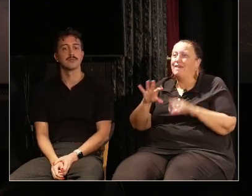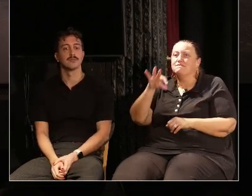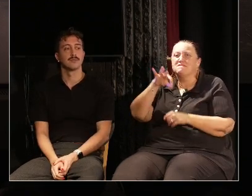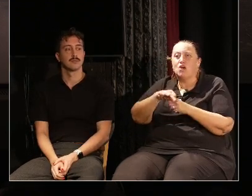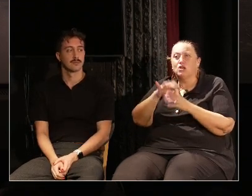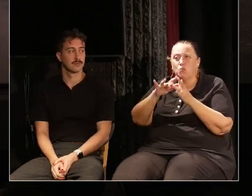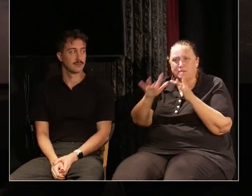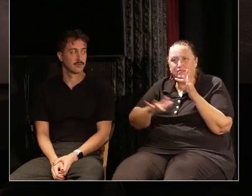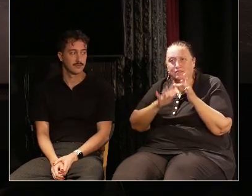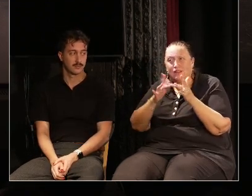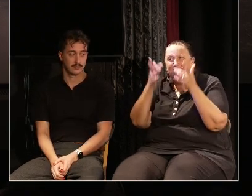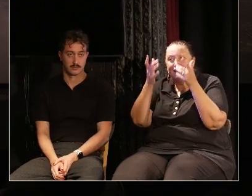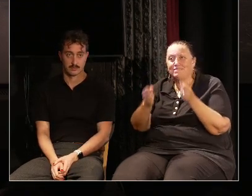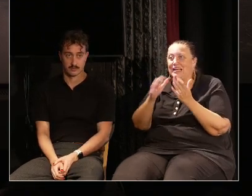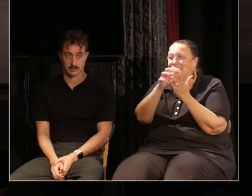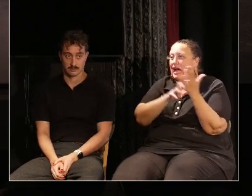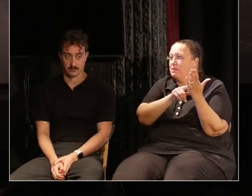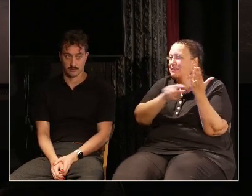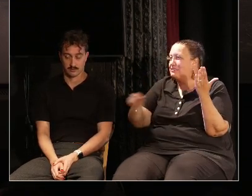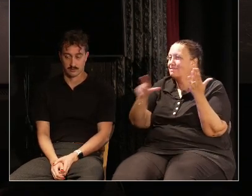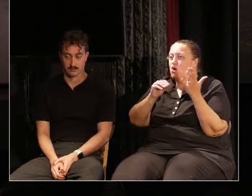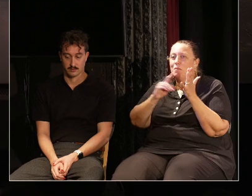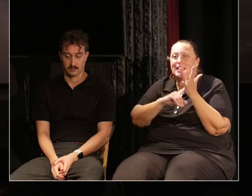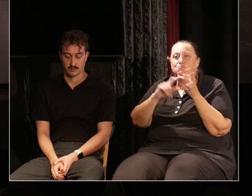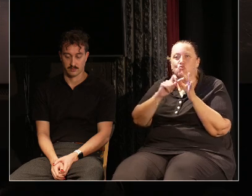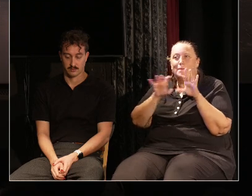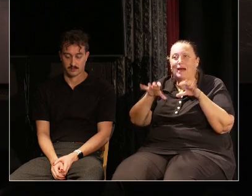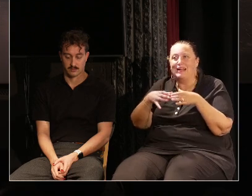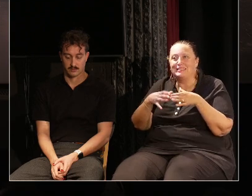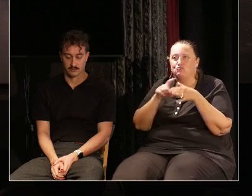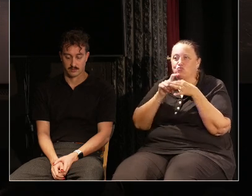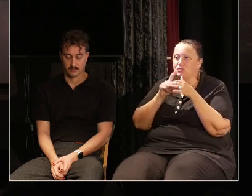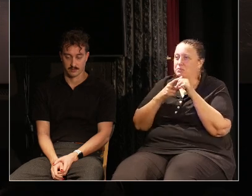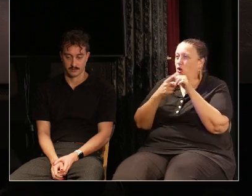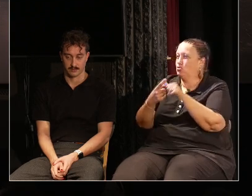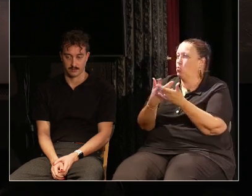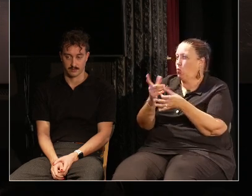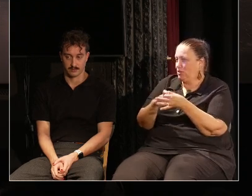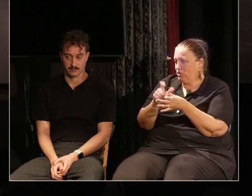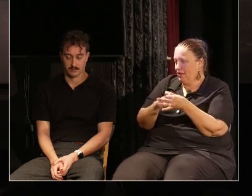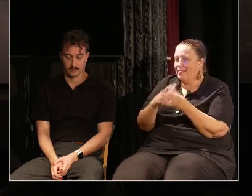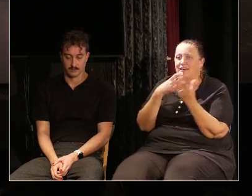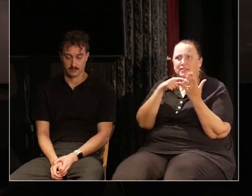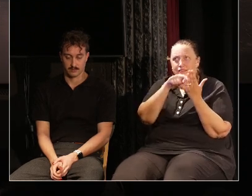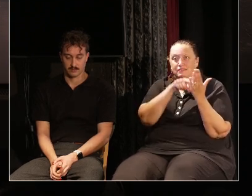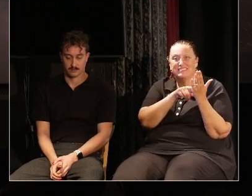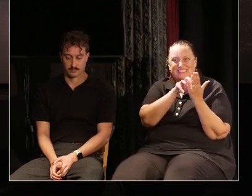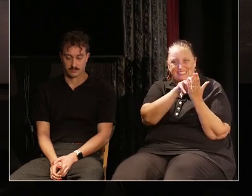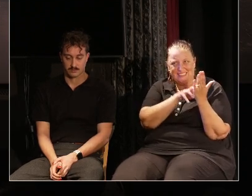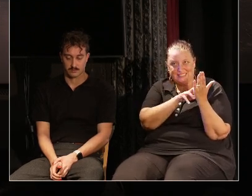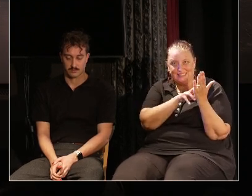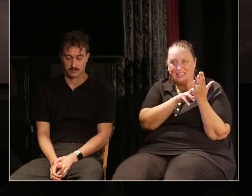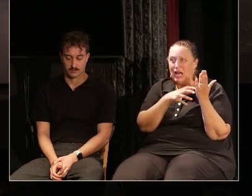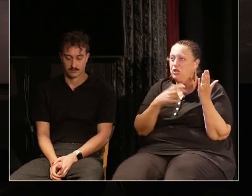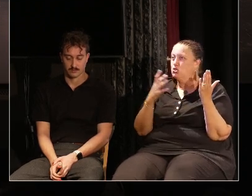Votes website has got statements from the Liberal Party in response to a questionnaire they were provided that, I don't